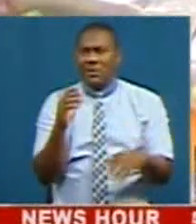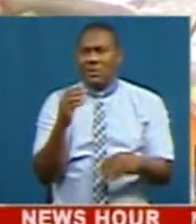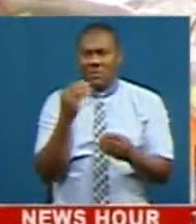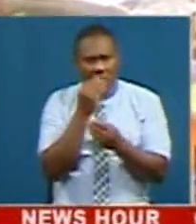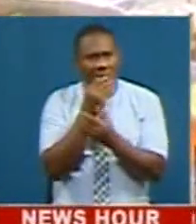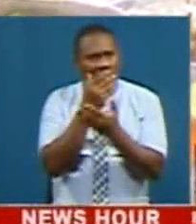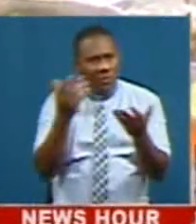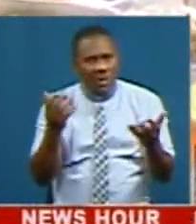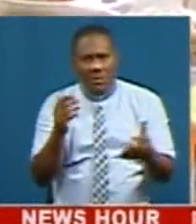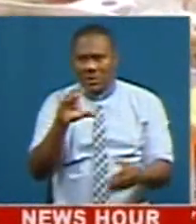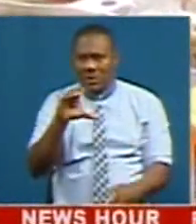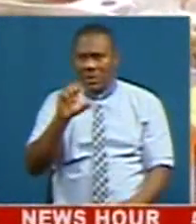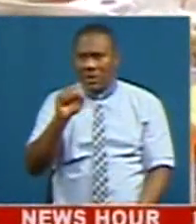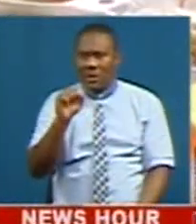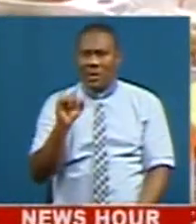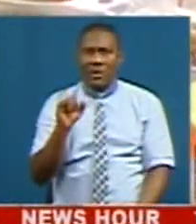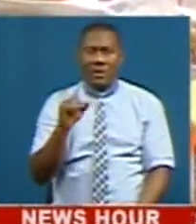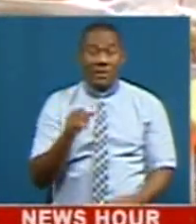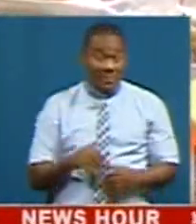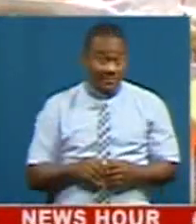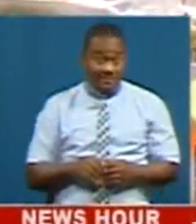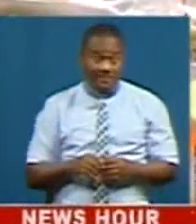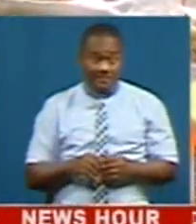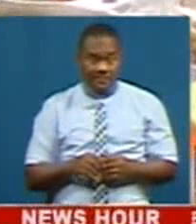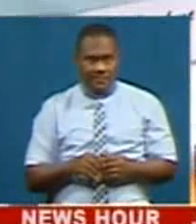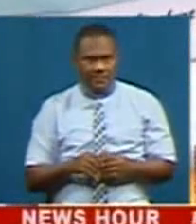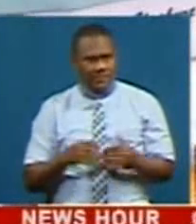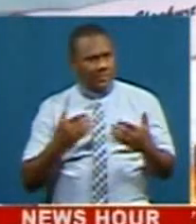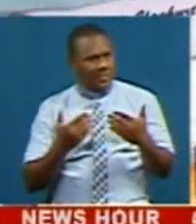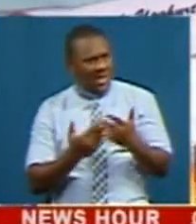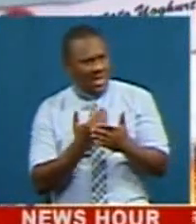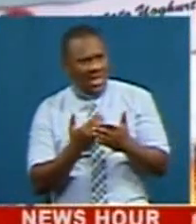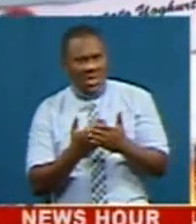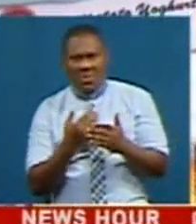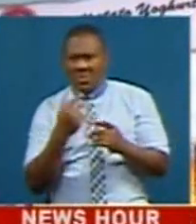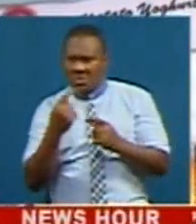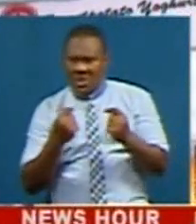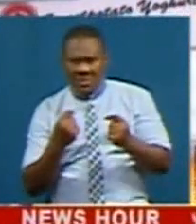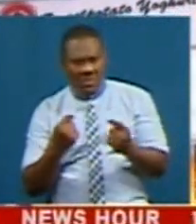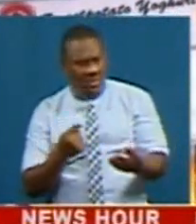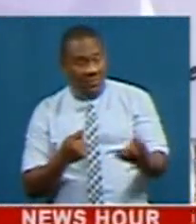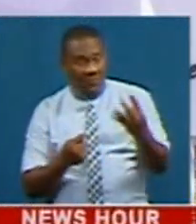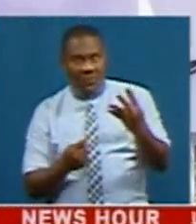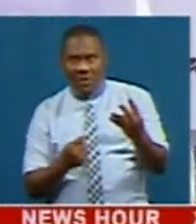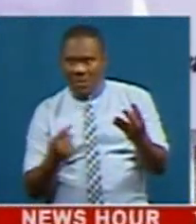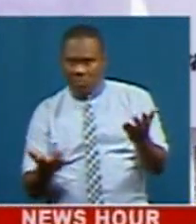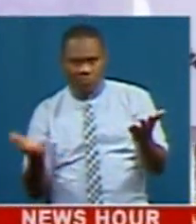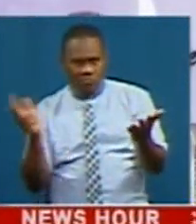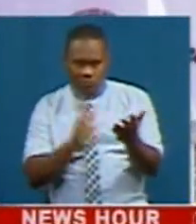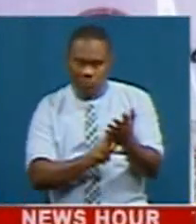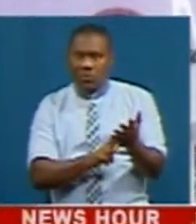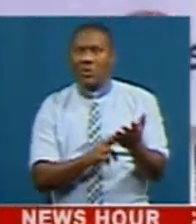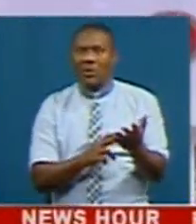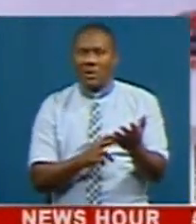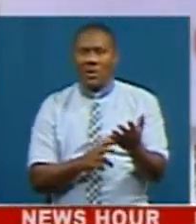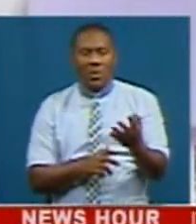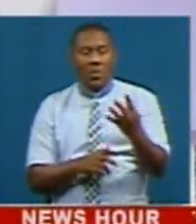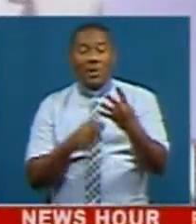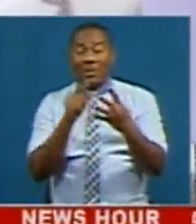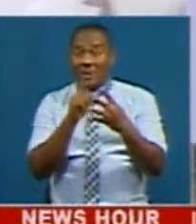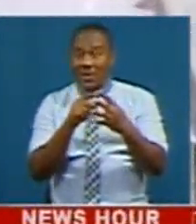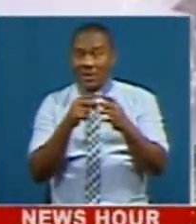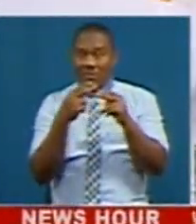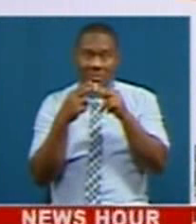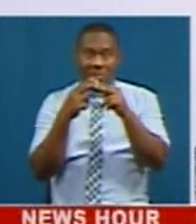CRI. Eventually, 4 out of the 10 proposed new sweet potato varieties were approved, with one of them Christine after the